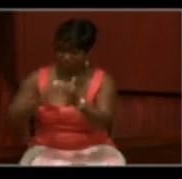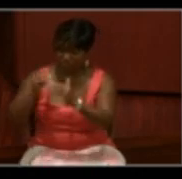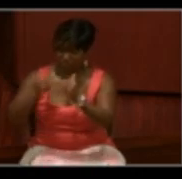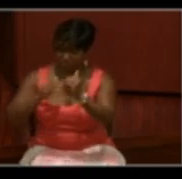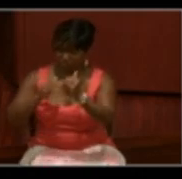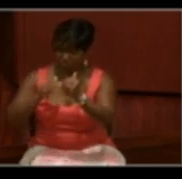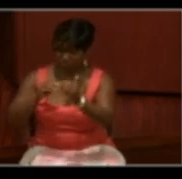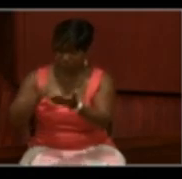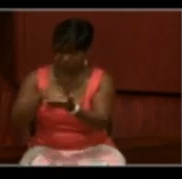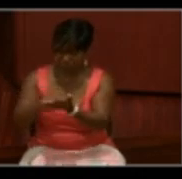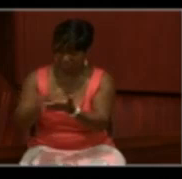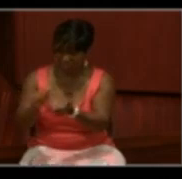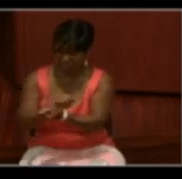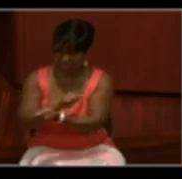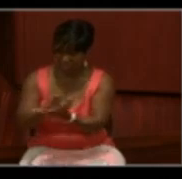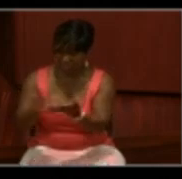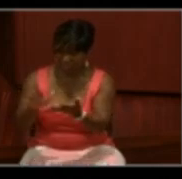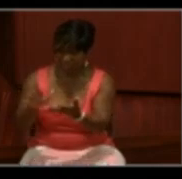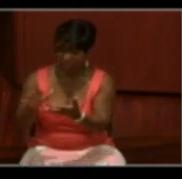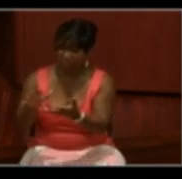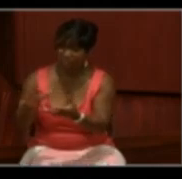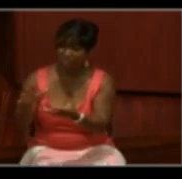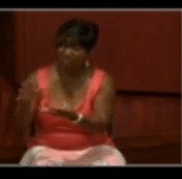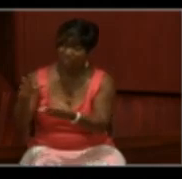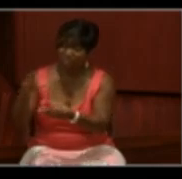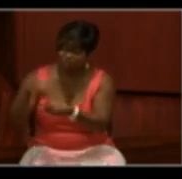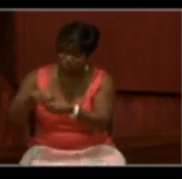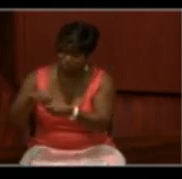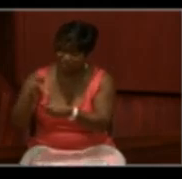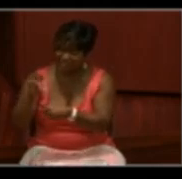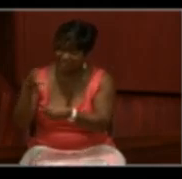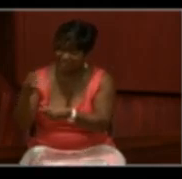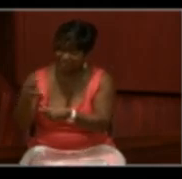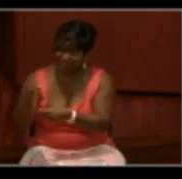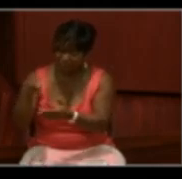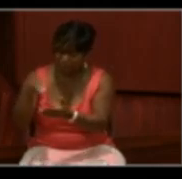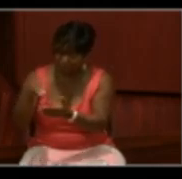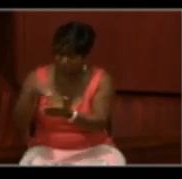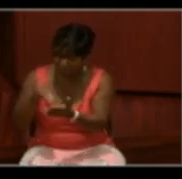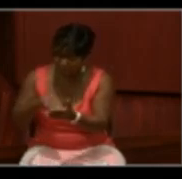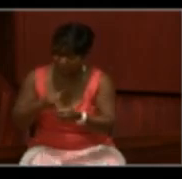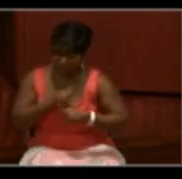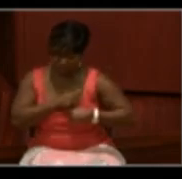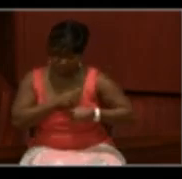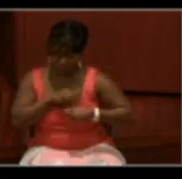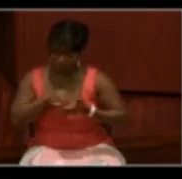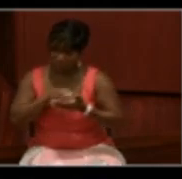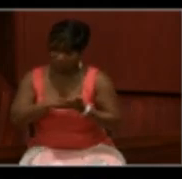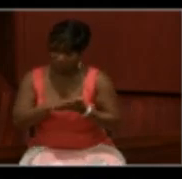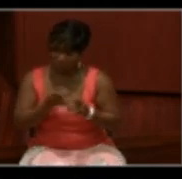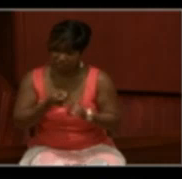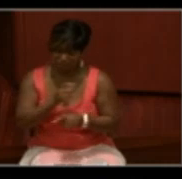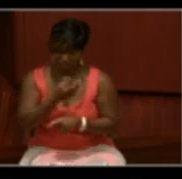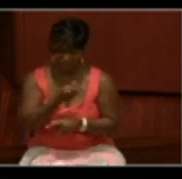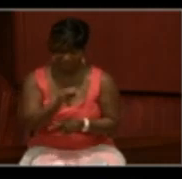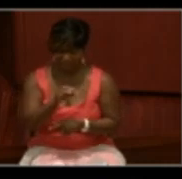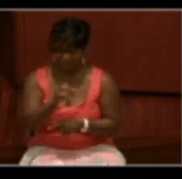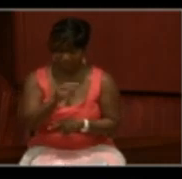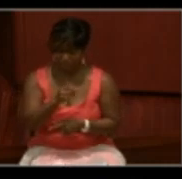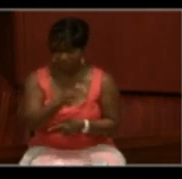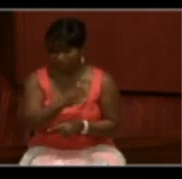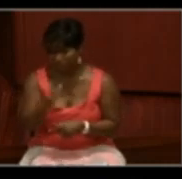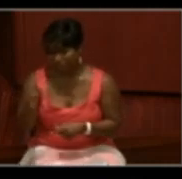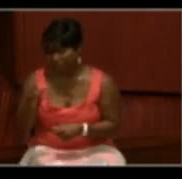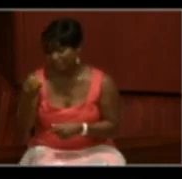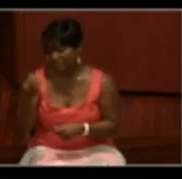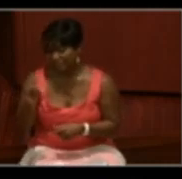Records damaged or lost include over 17 million military records from the Army and the Air Force from 1912 to 1963, and the